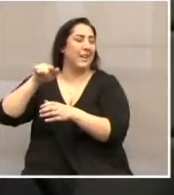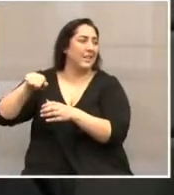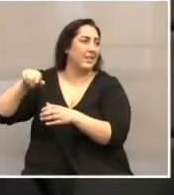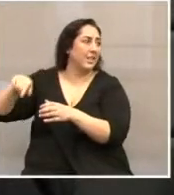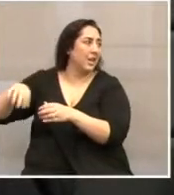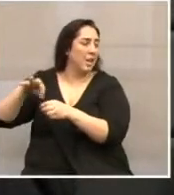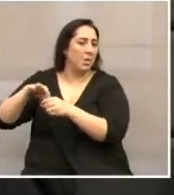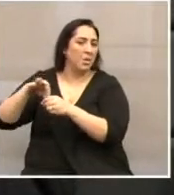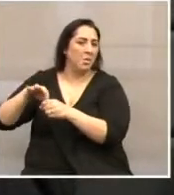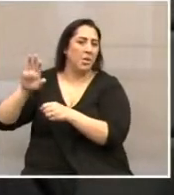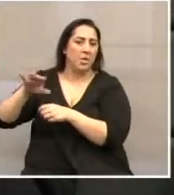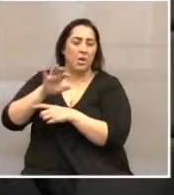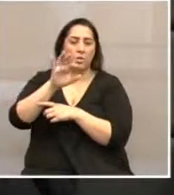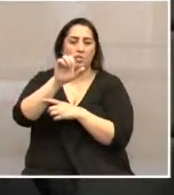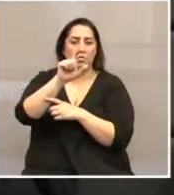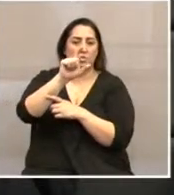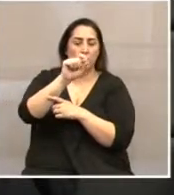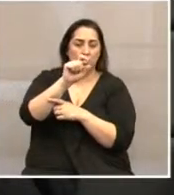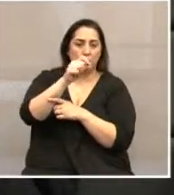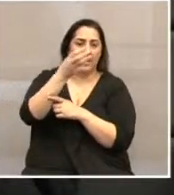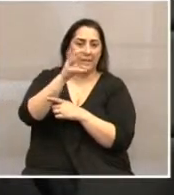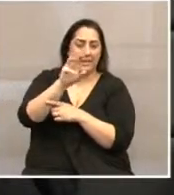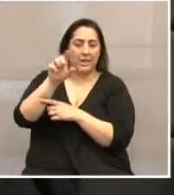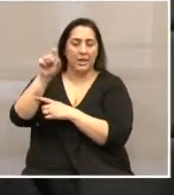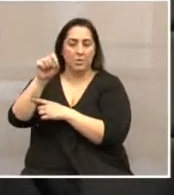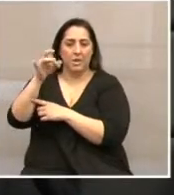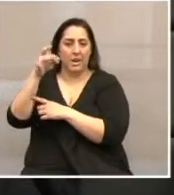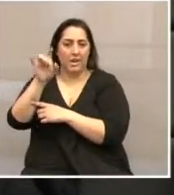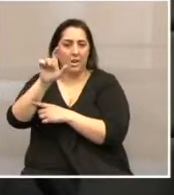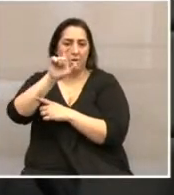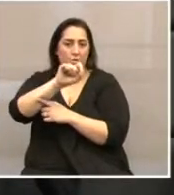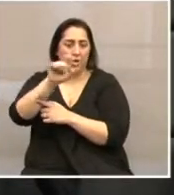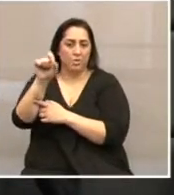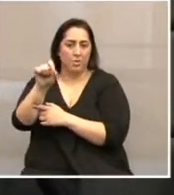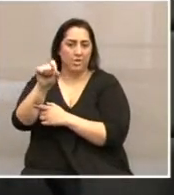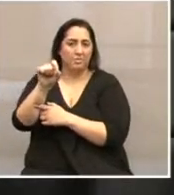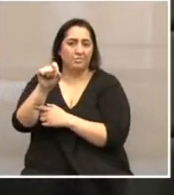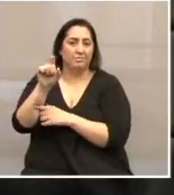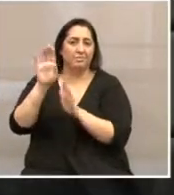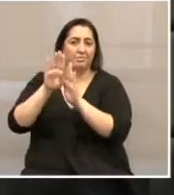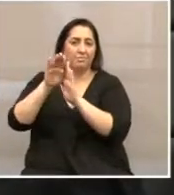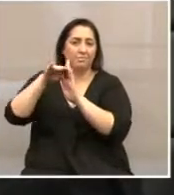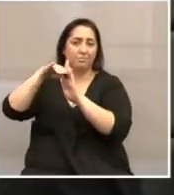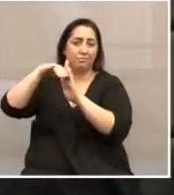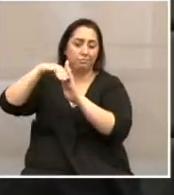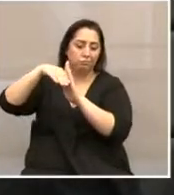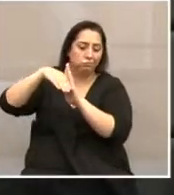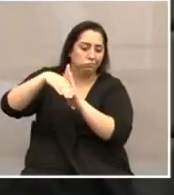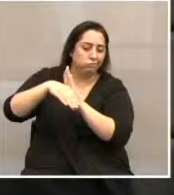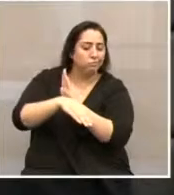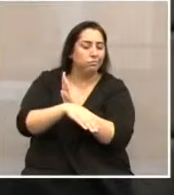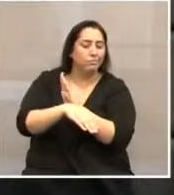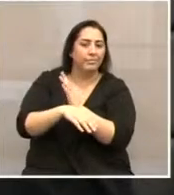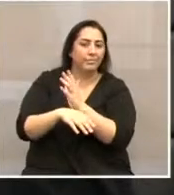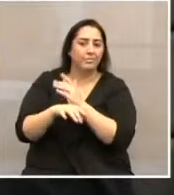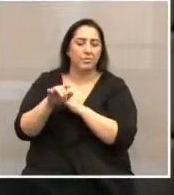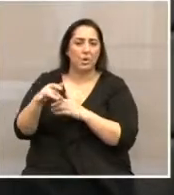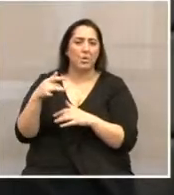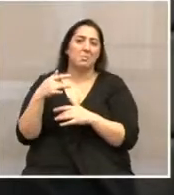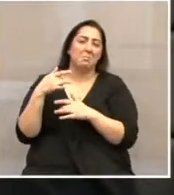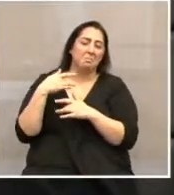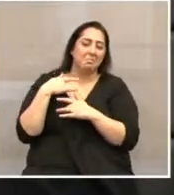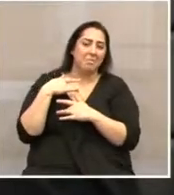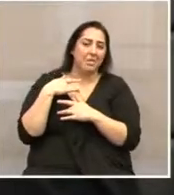in 2016, 2018, and 2020 declined over the previous years. So it is often